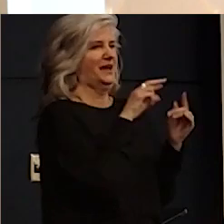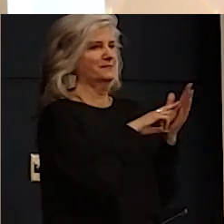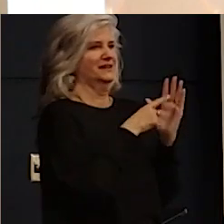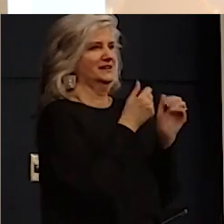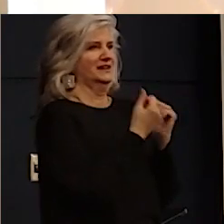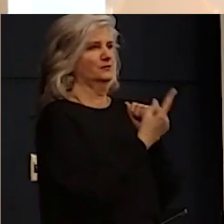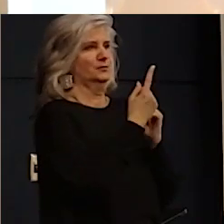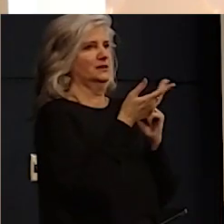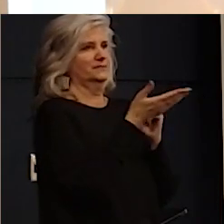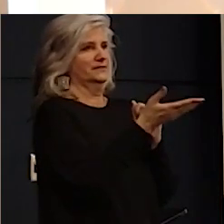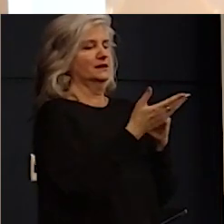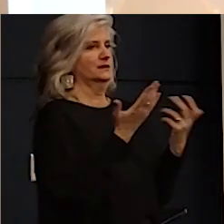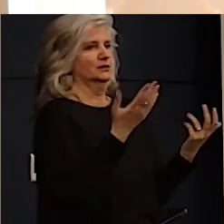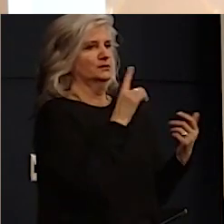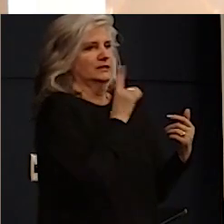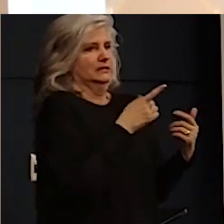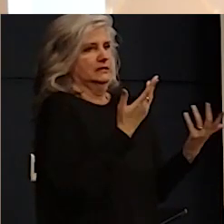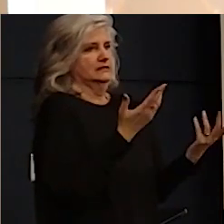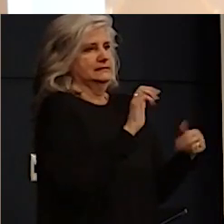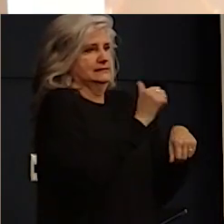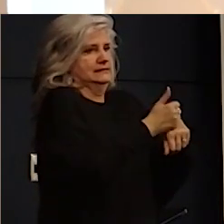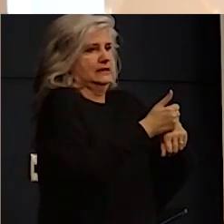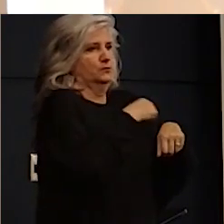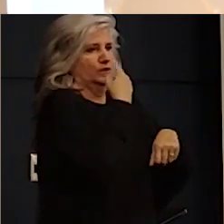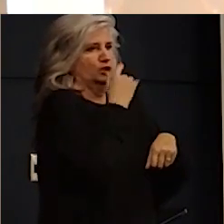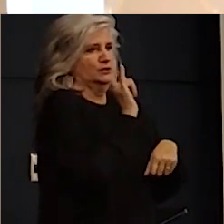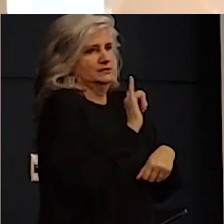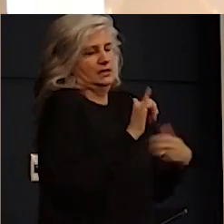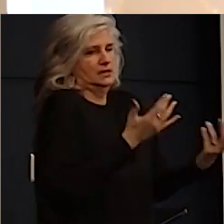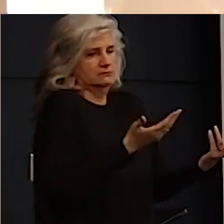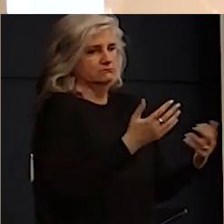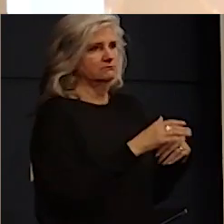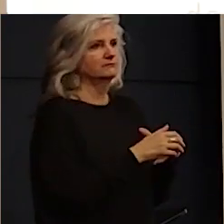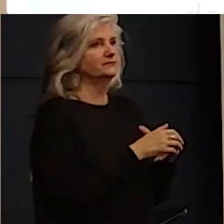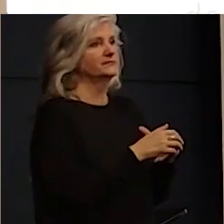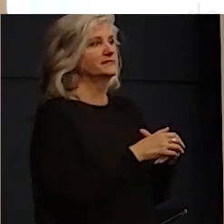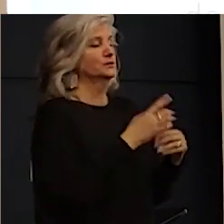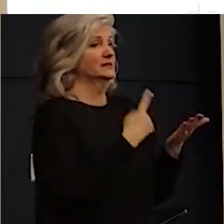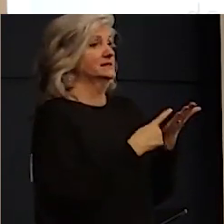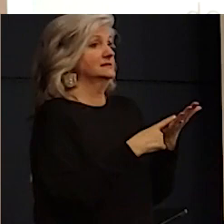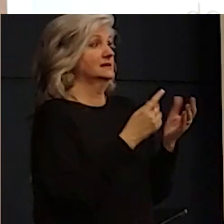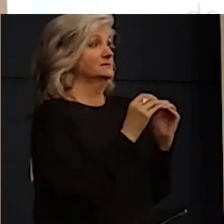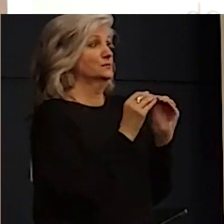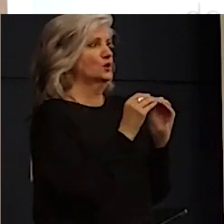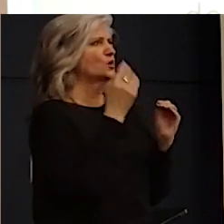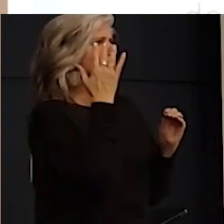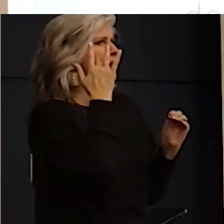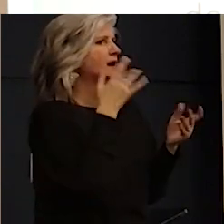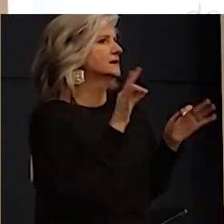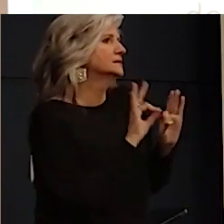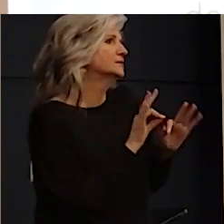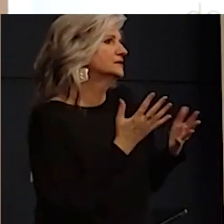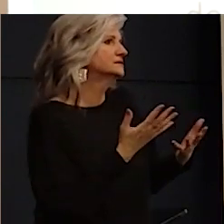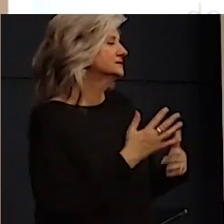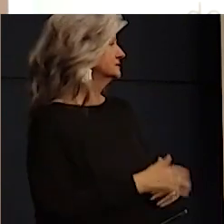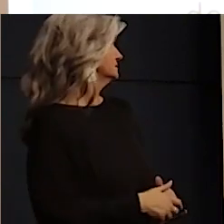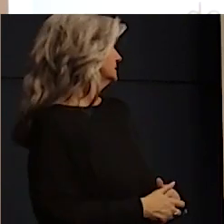trying to grill you. This is just the setup of these type of hearings. So let's talk a little bit more. What is a hearing? Why is it so important?